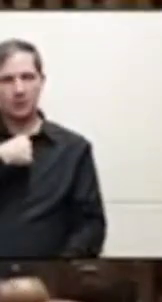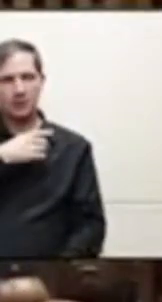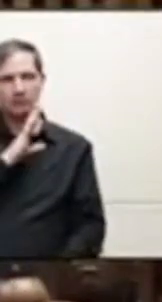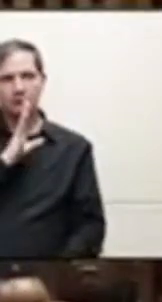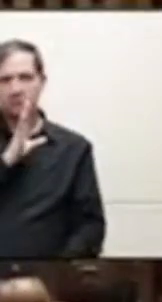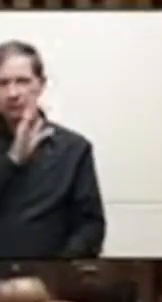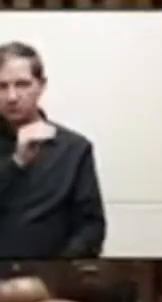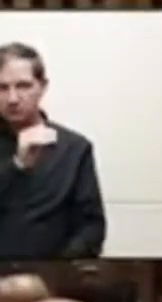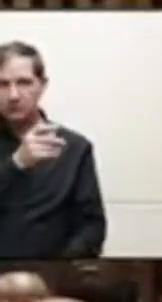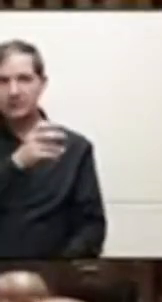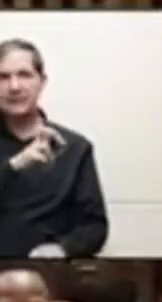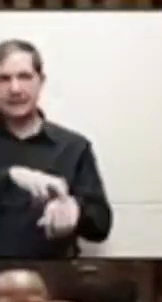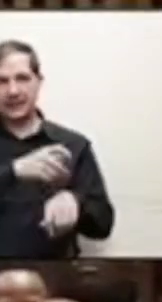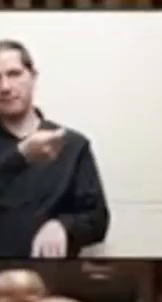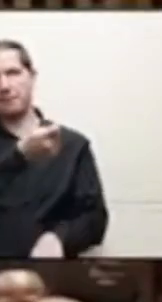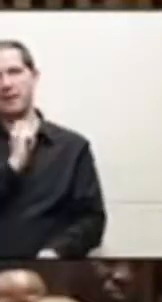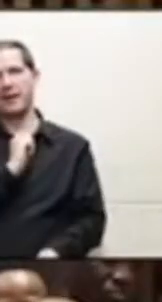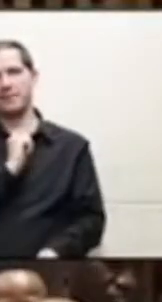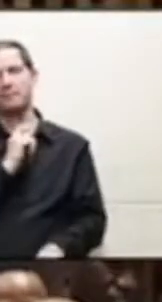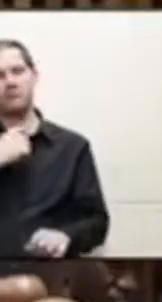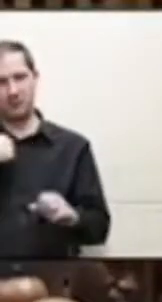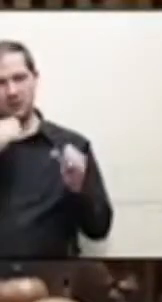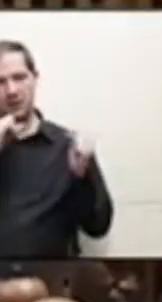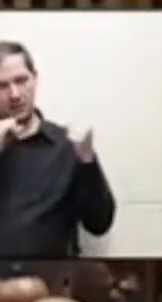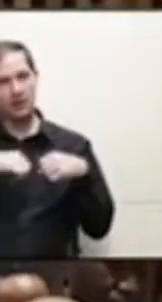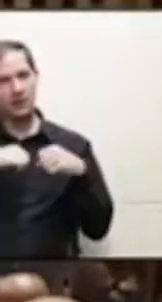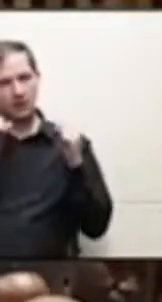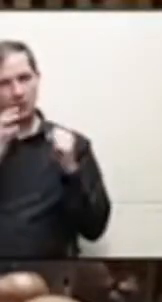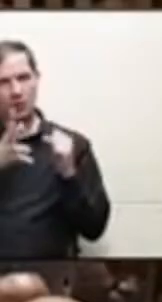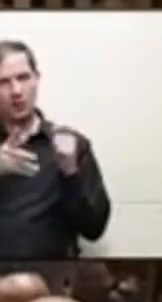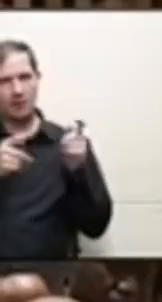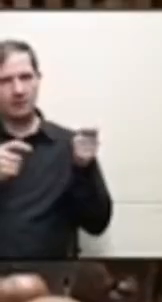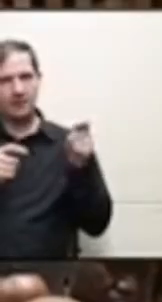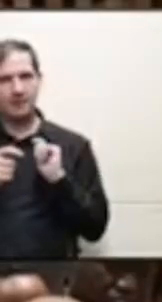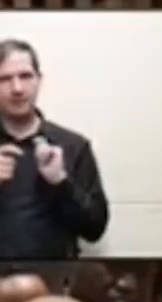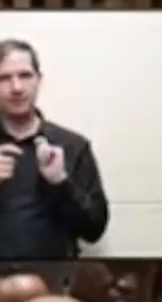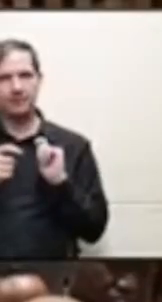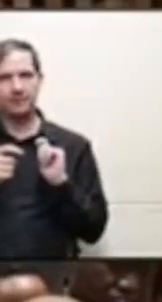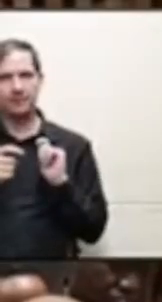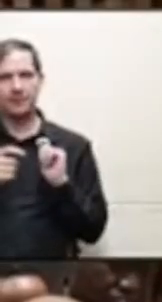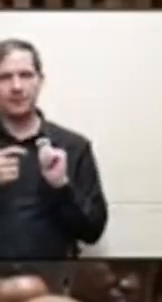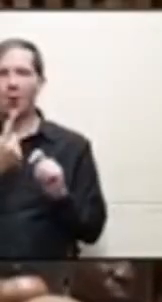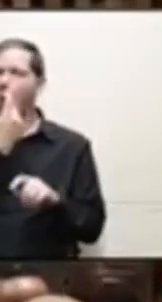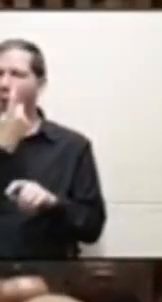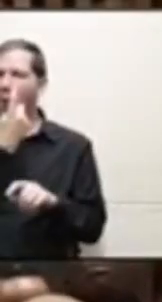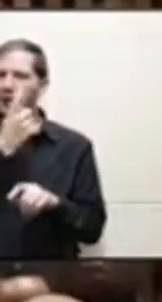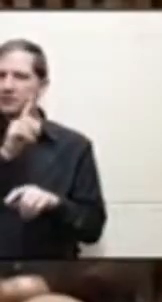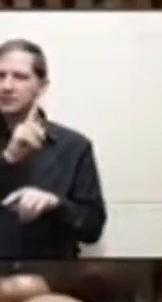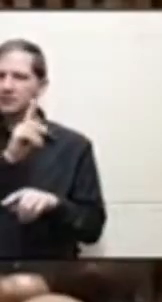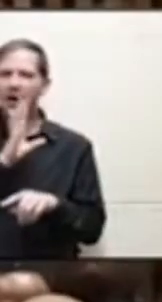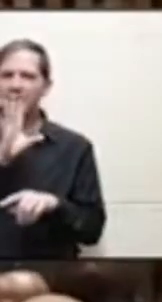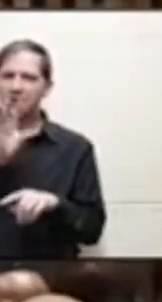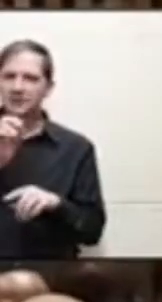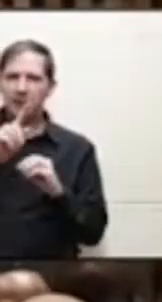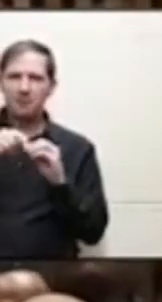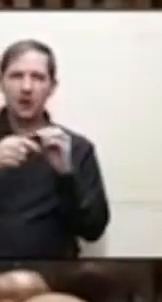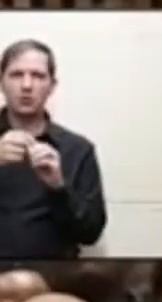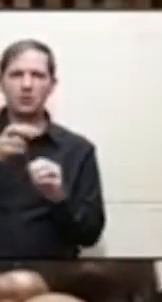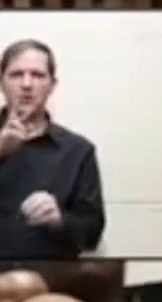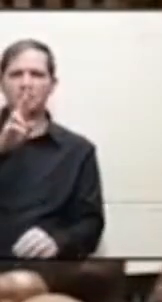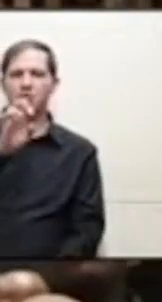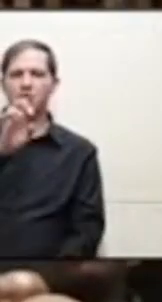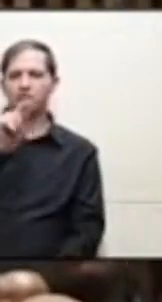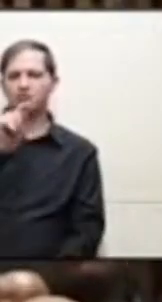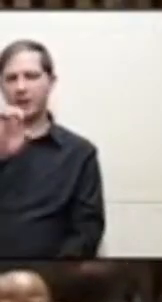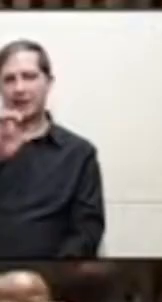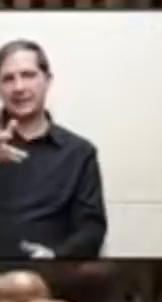actually make payments to us, and they've agreed. In actual fact, the only thing they were querying was the fact that our rates and taxes were not cost